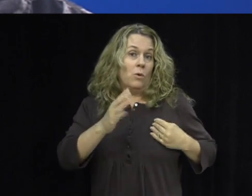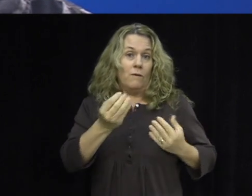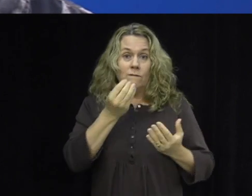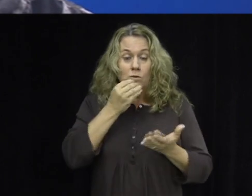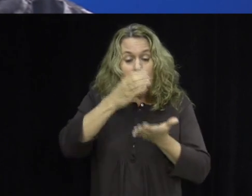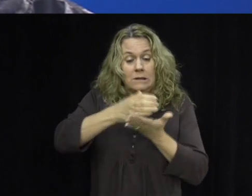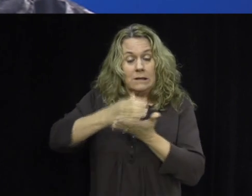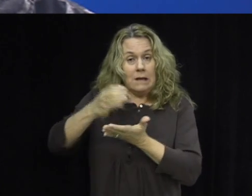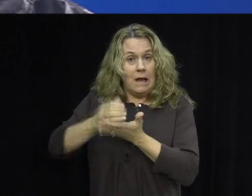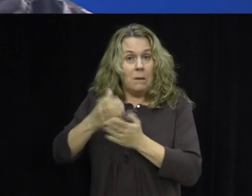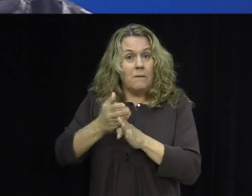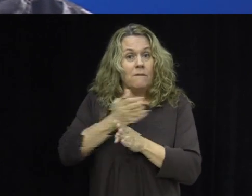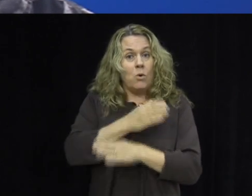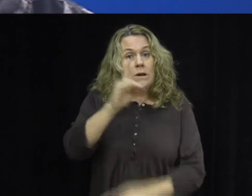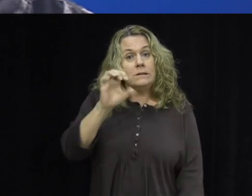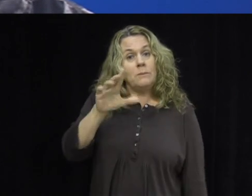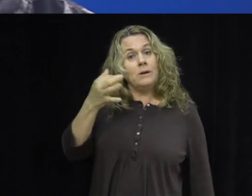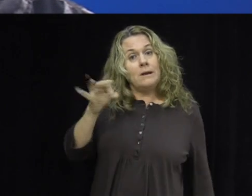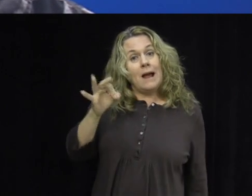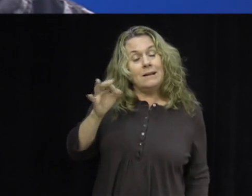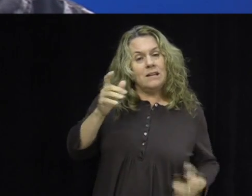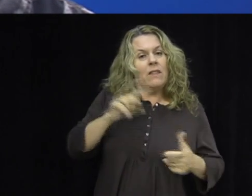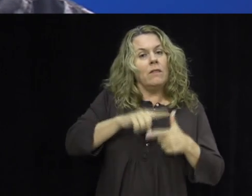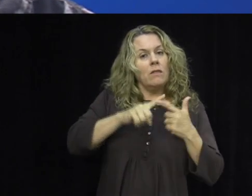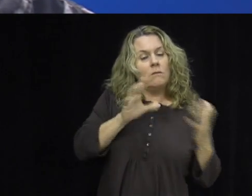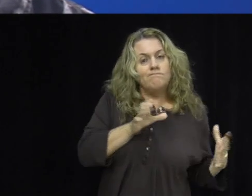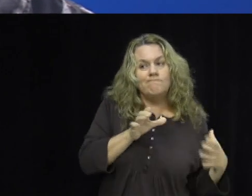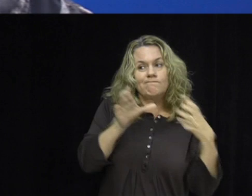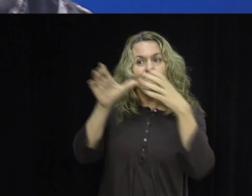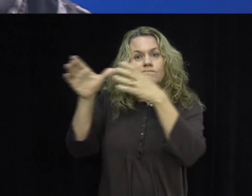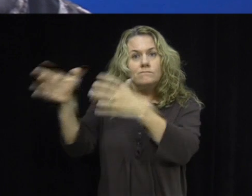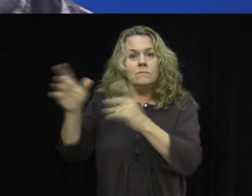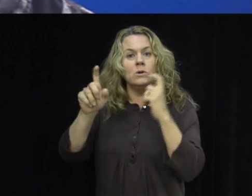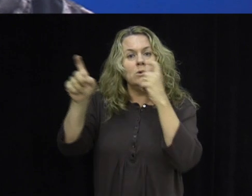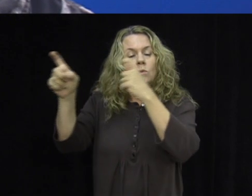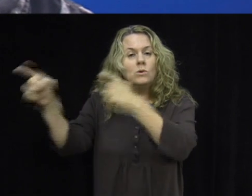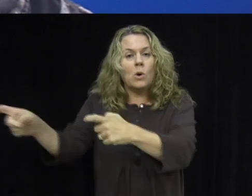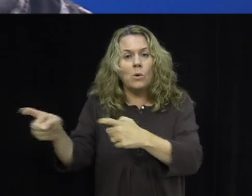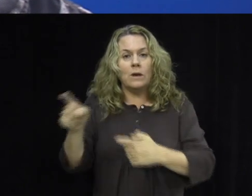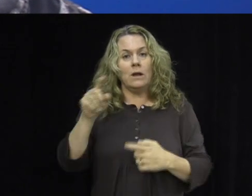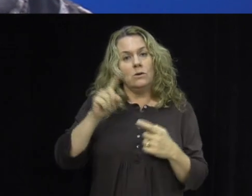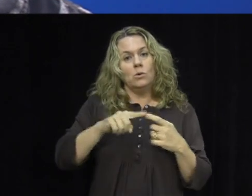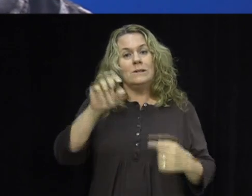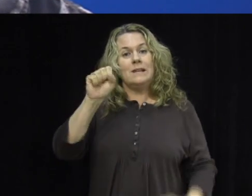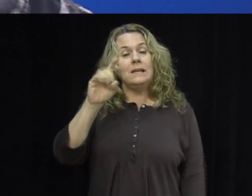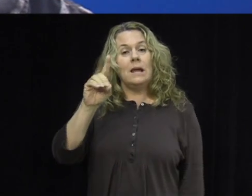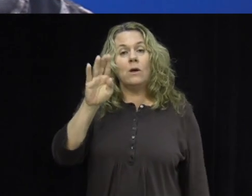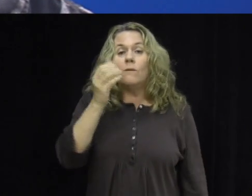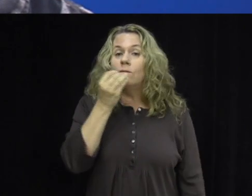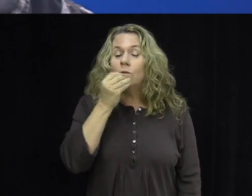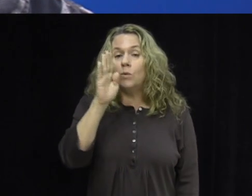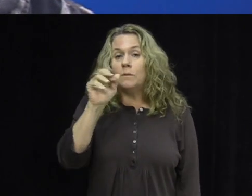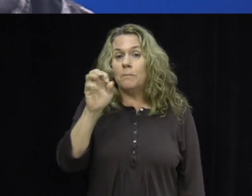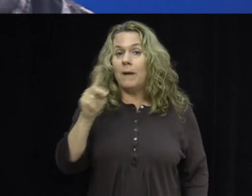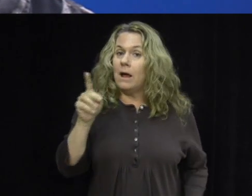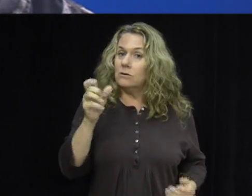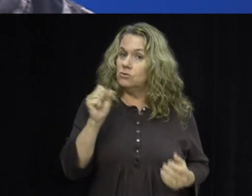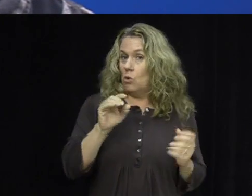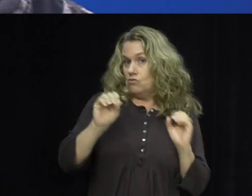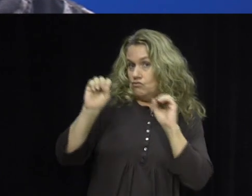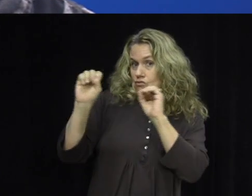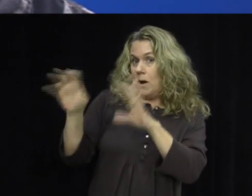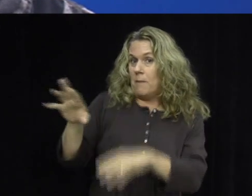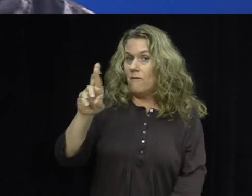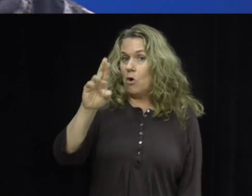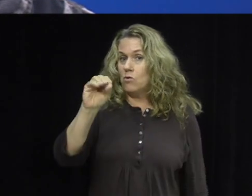19th. All foods are being donated to the San Diego Food Bank. Please drop all your delicious, nutritious canned foods in the JROTC